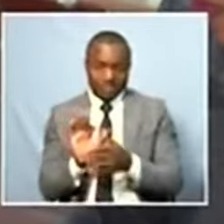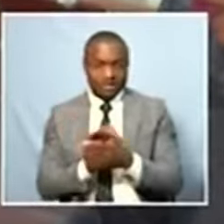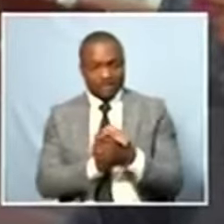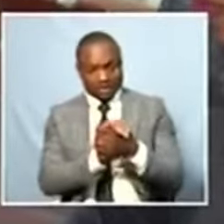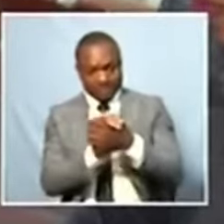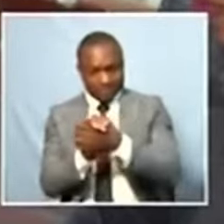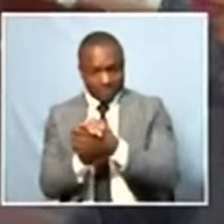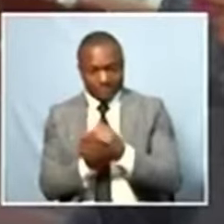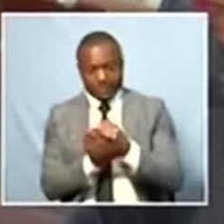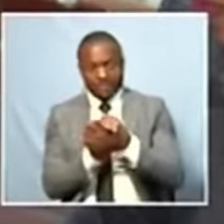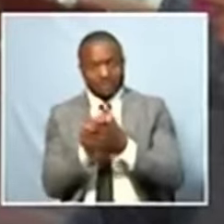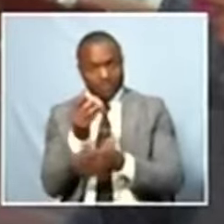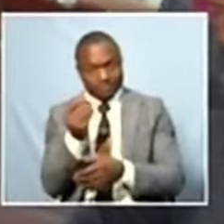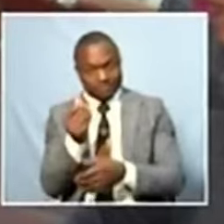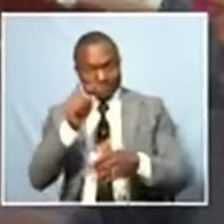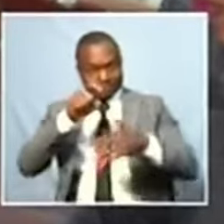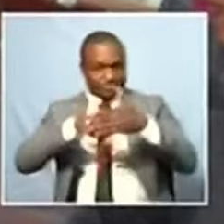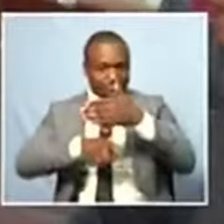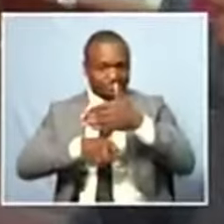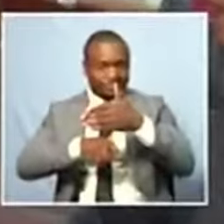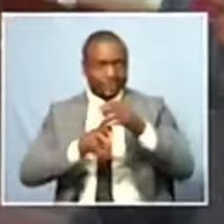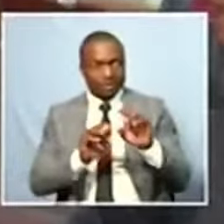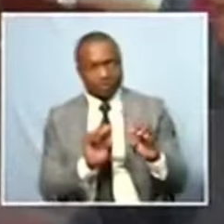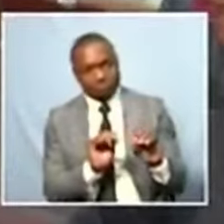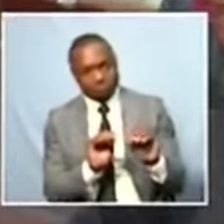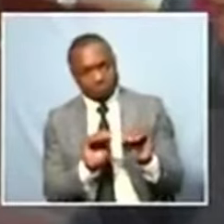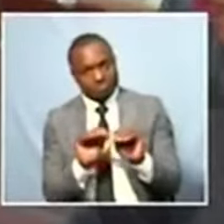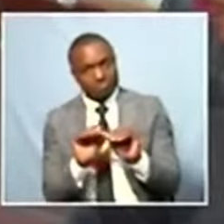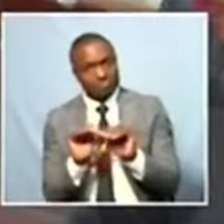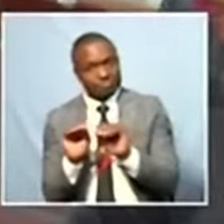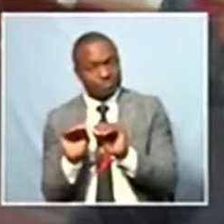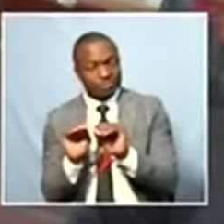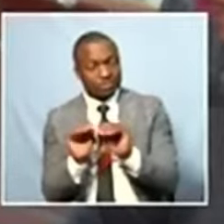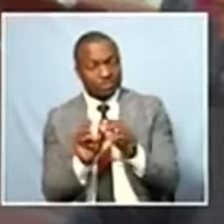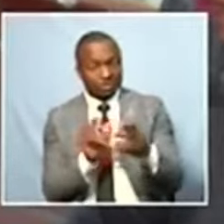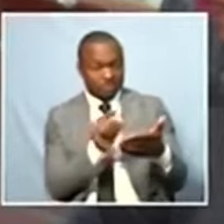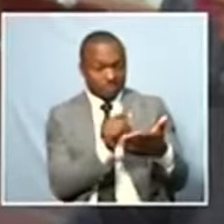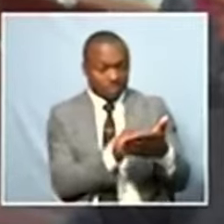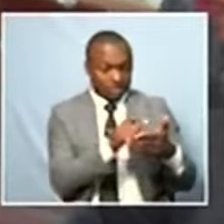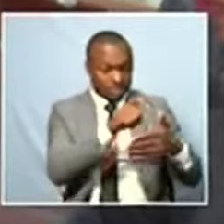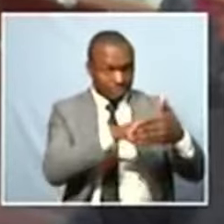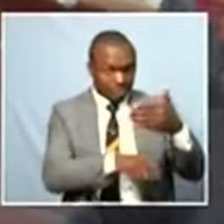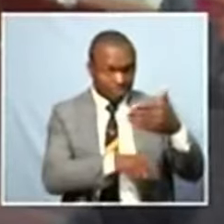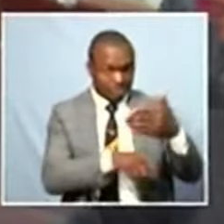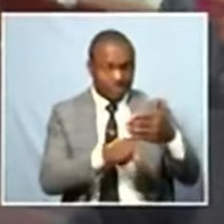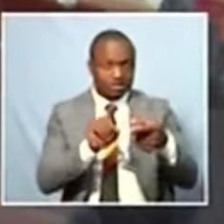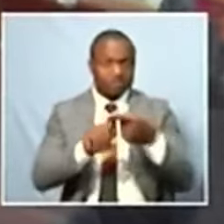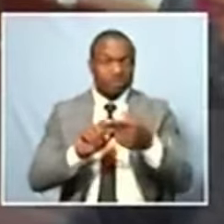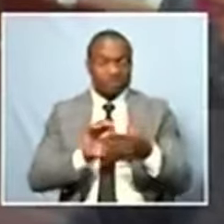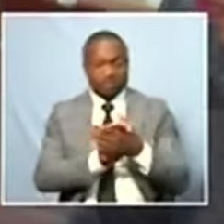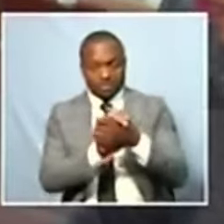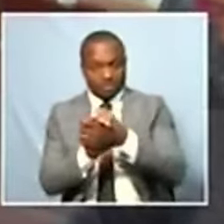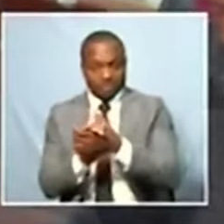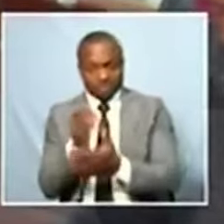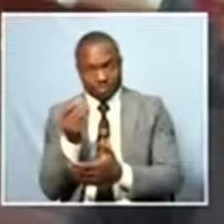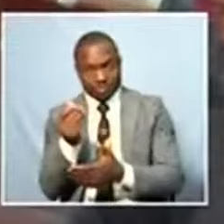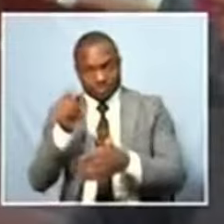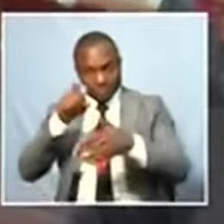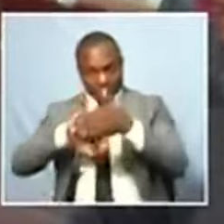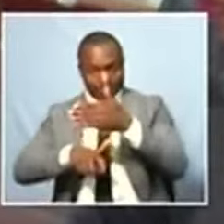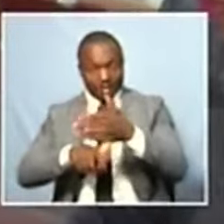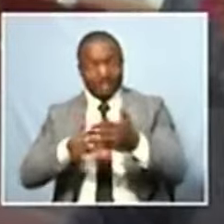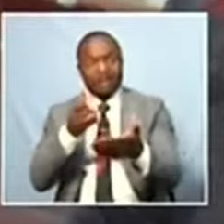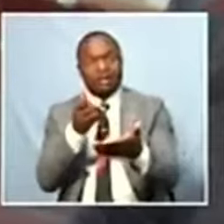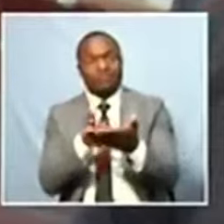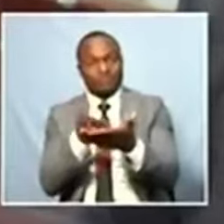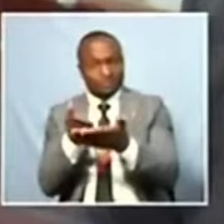income tax. Actually, by moving from presumptive tax to a corporate income tax,